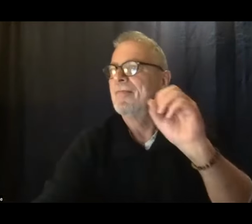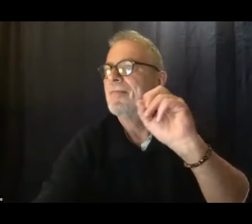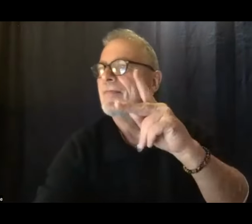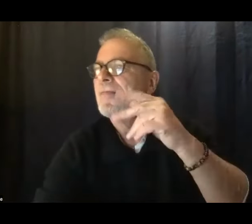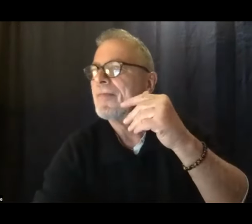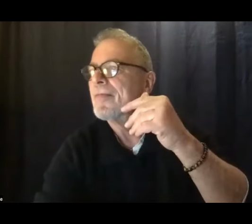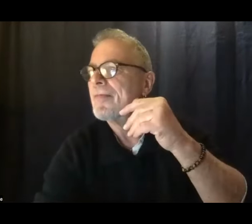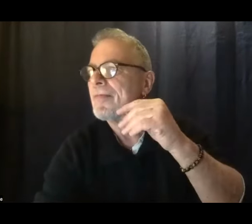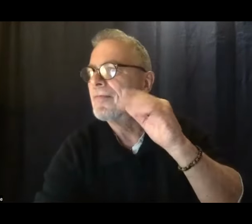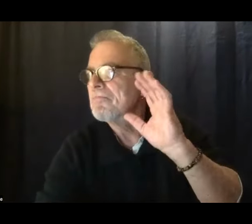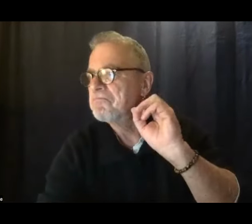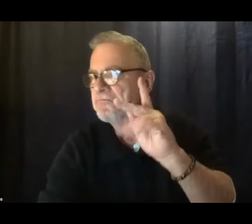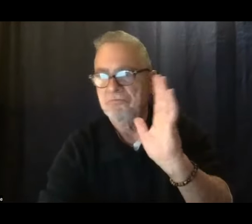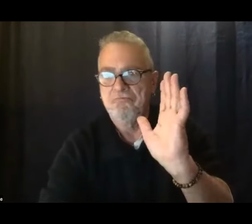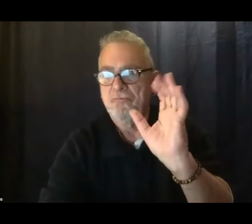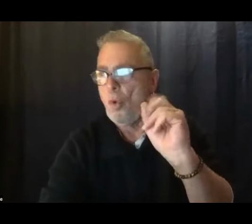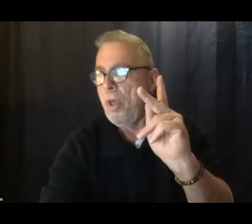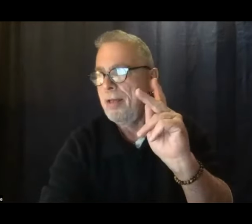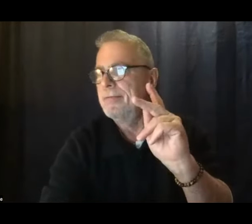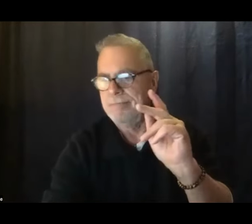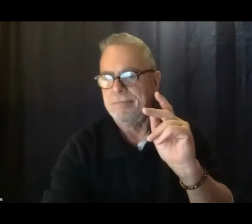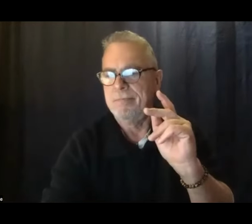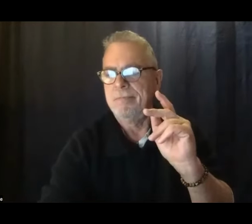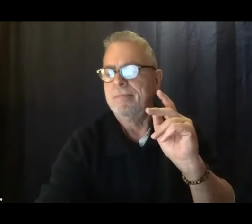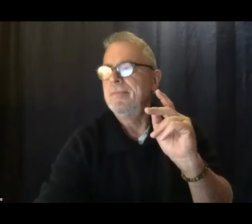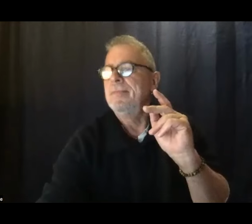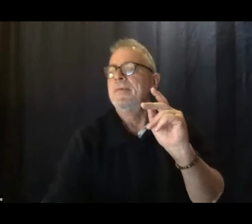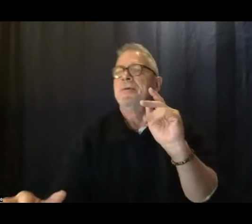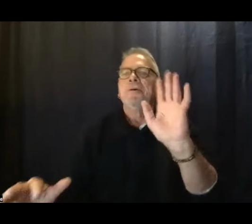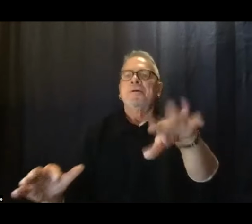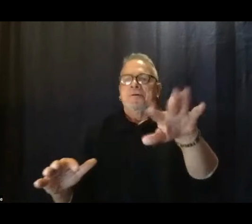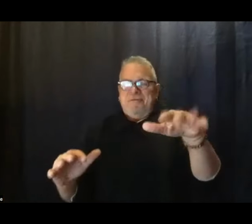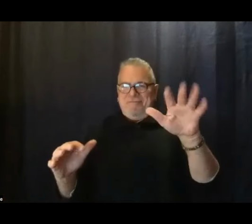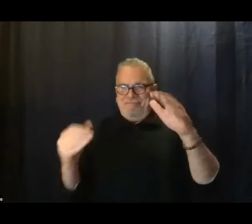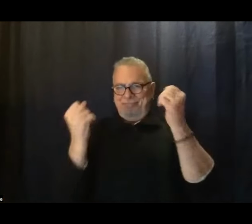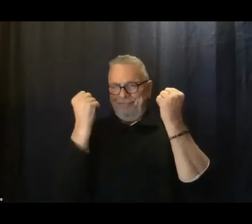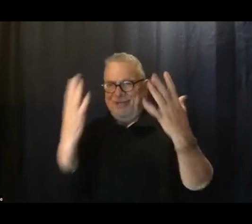Okay, so I hope that analogous example helps clear some things up.